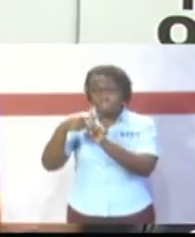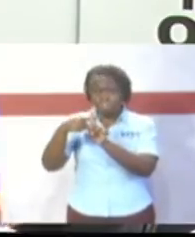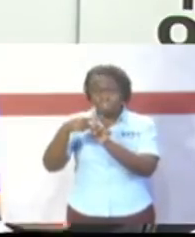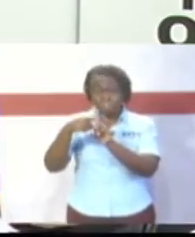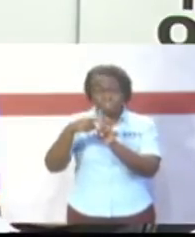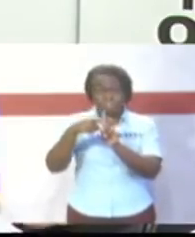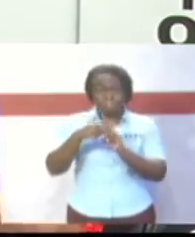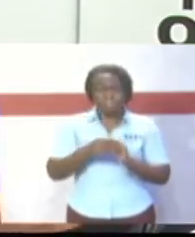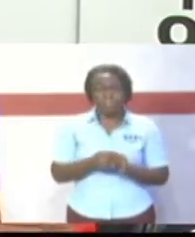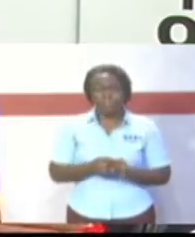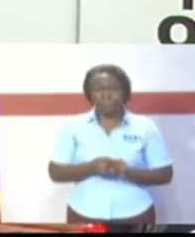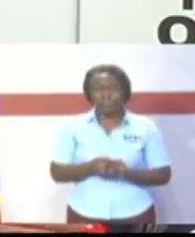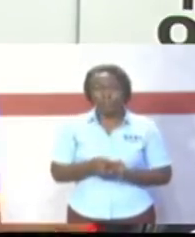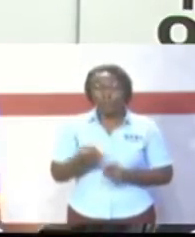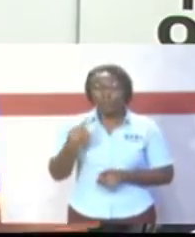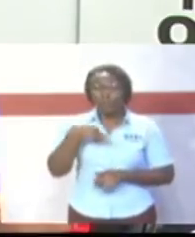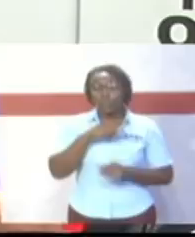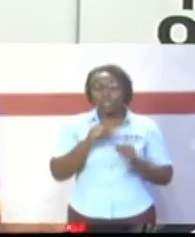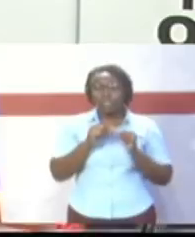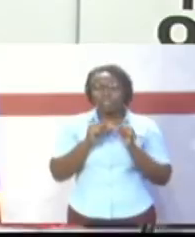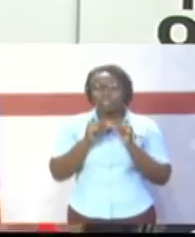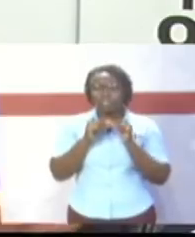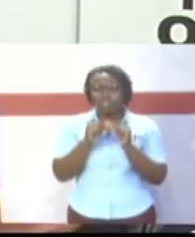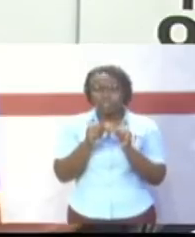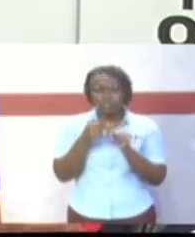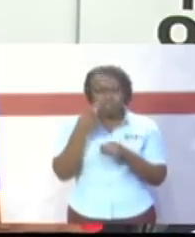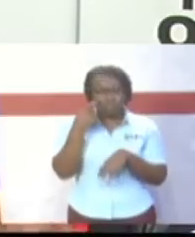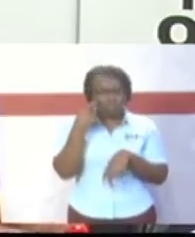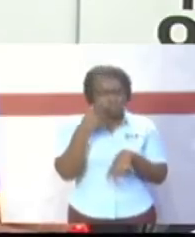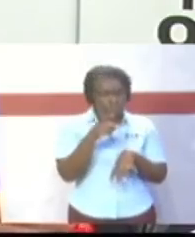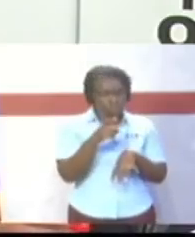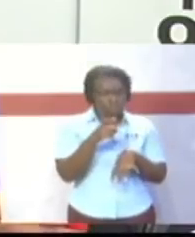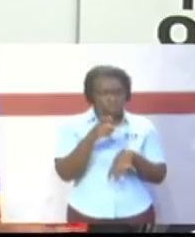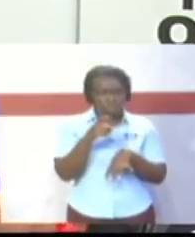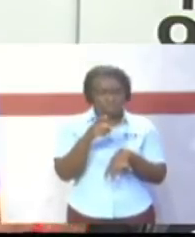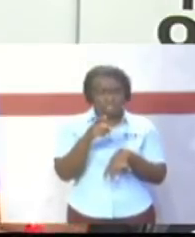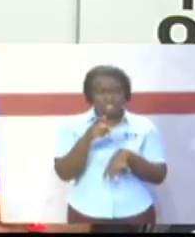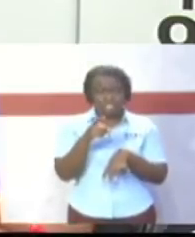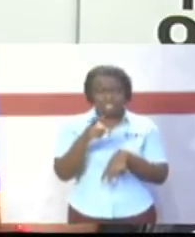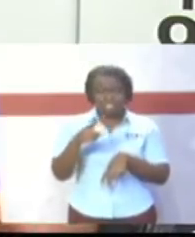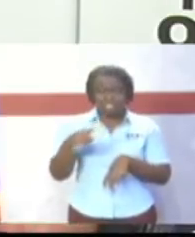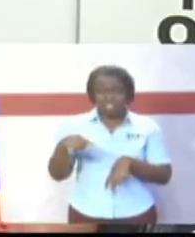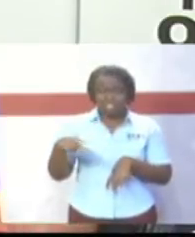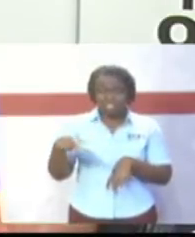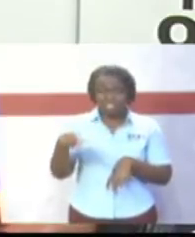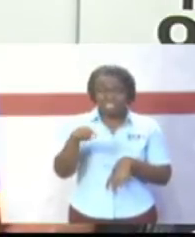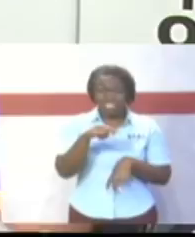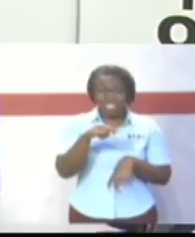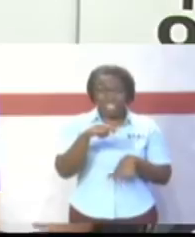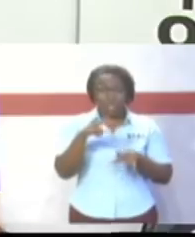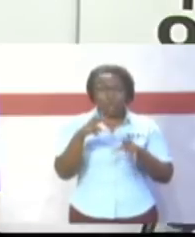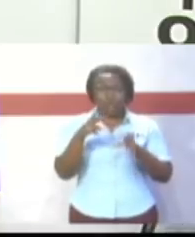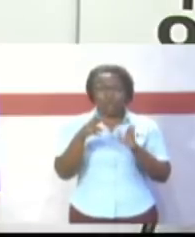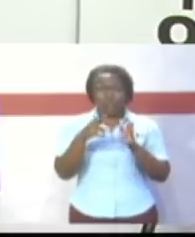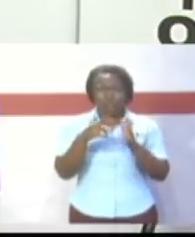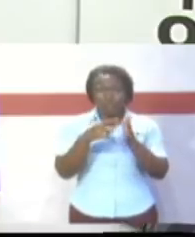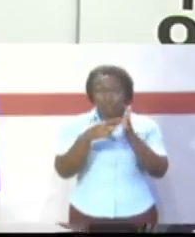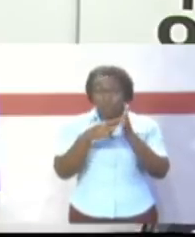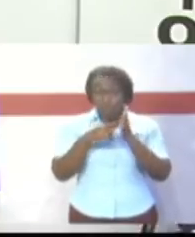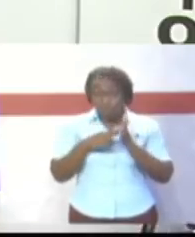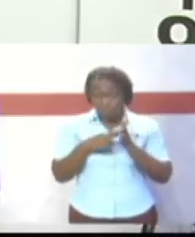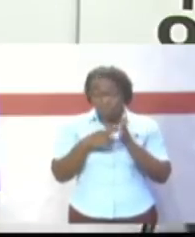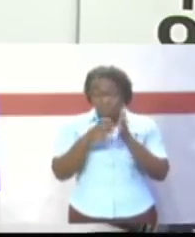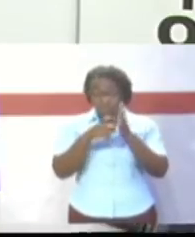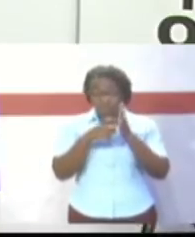admissions. We continue to notice an increased demand of patients who require ICU level care and have